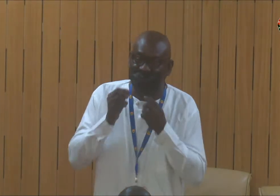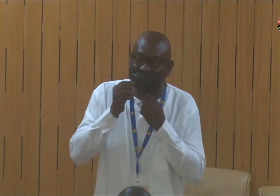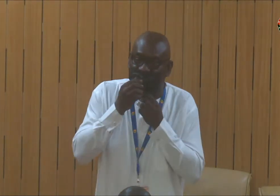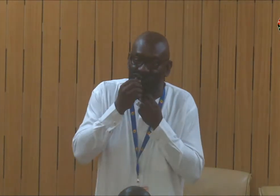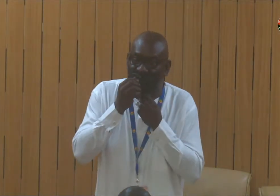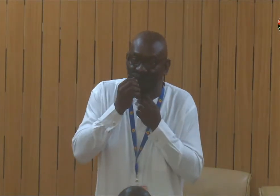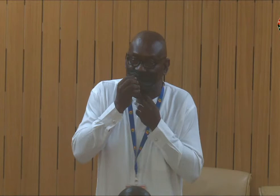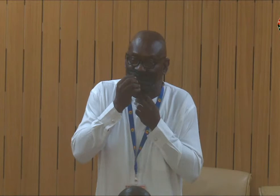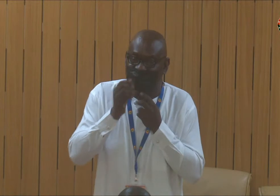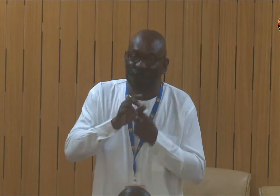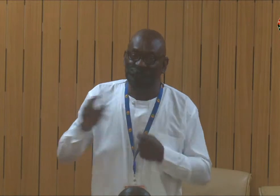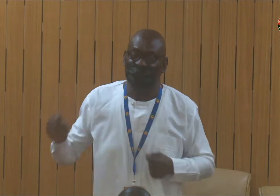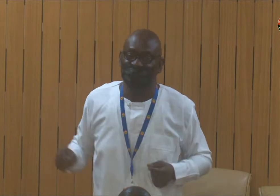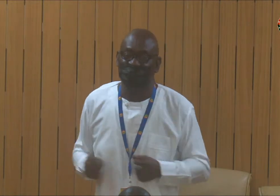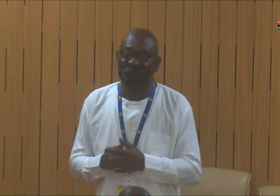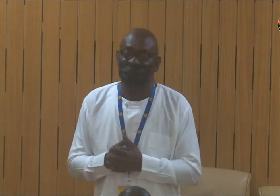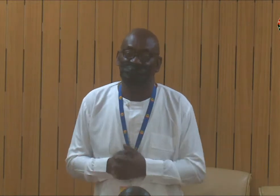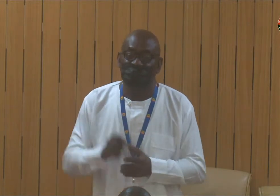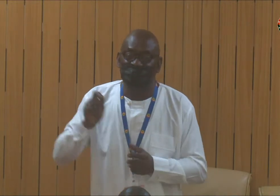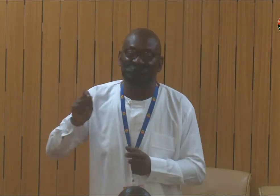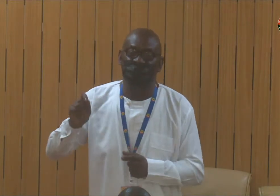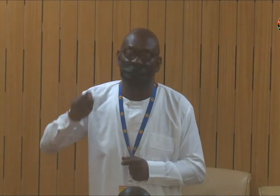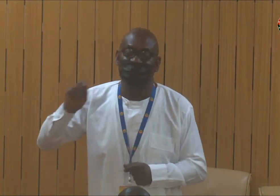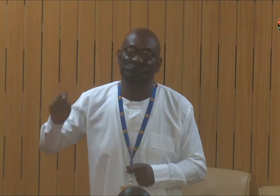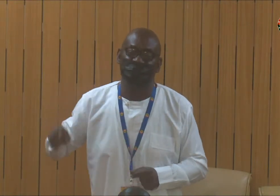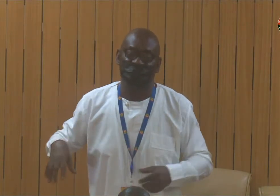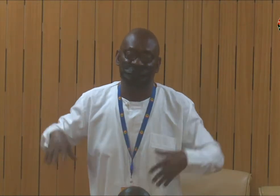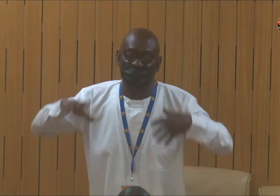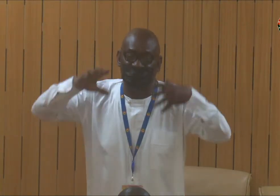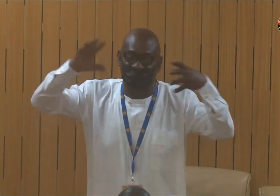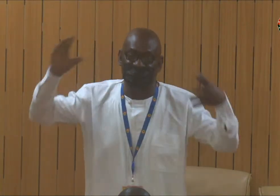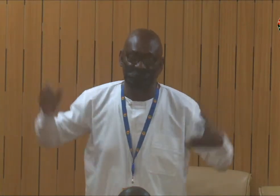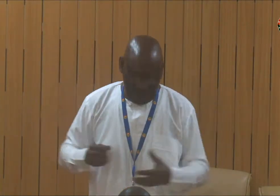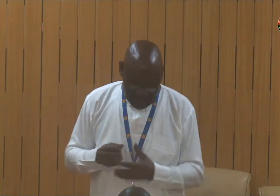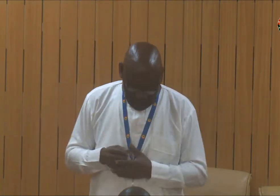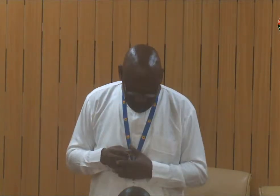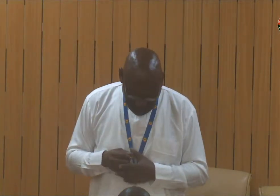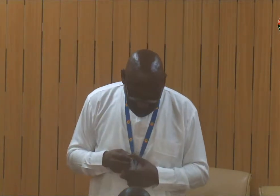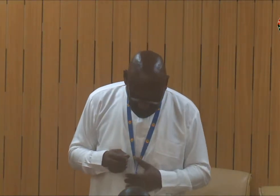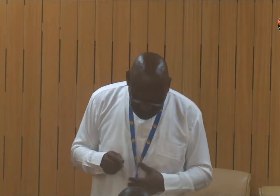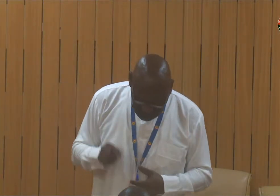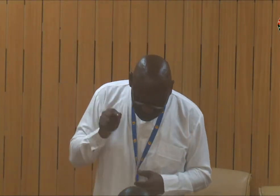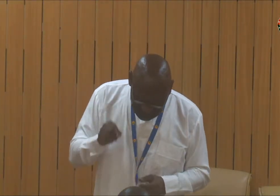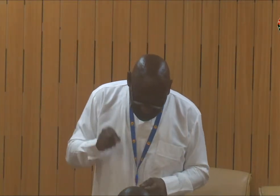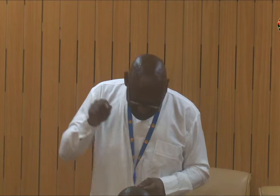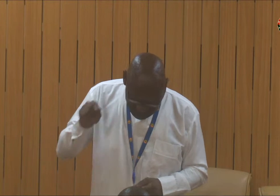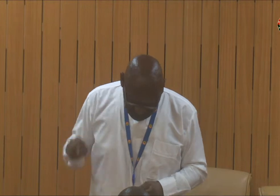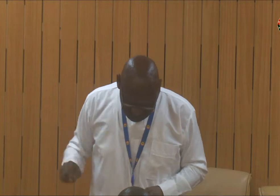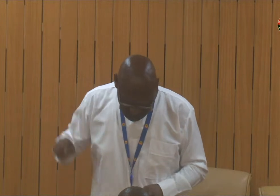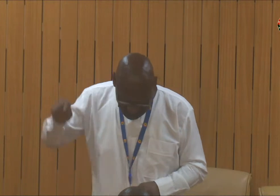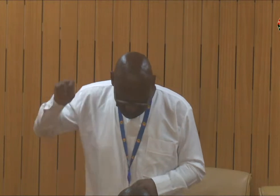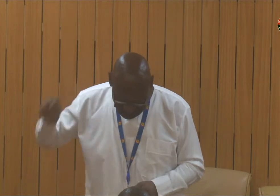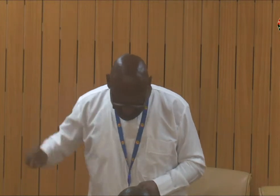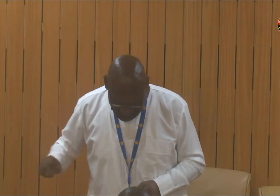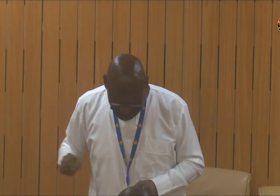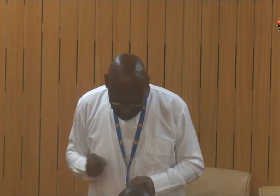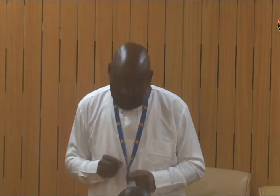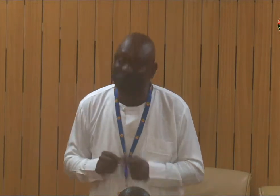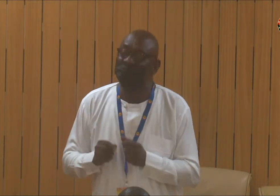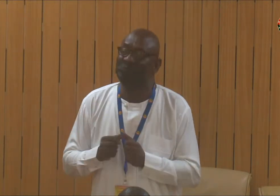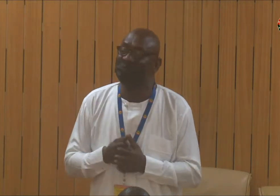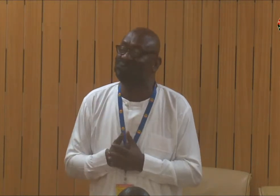construction, ground preparation constitutes 20% of the whole project. So 15% of 20%